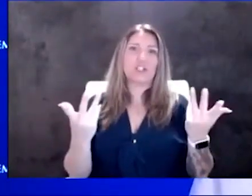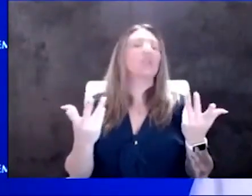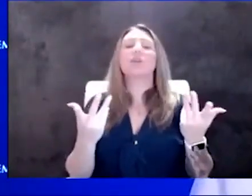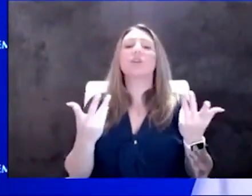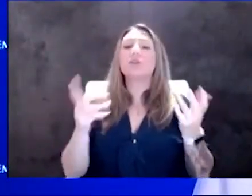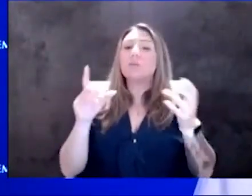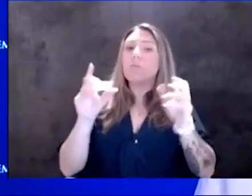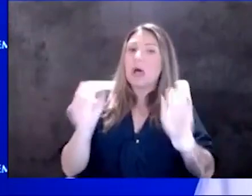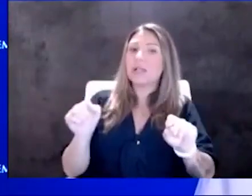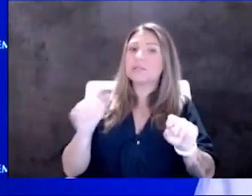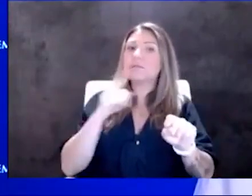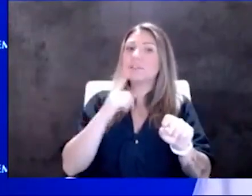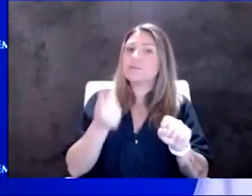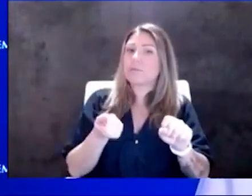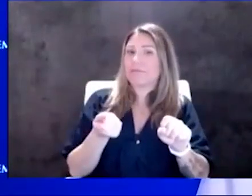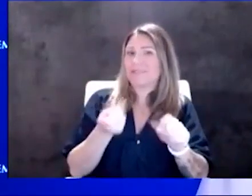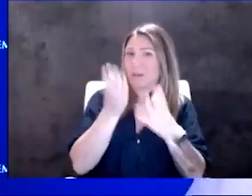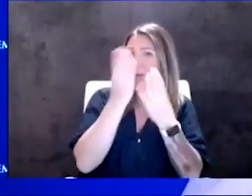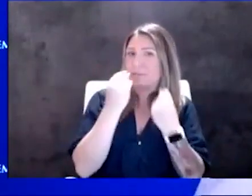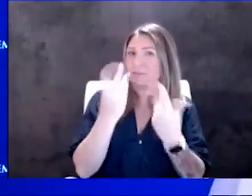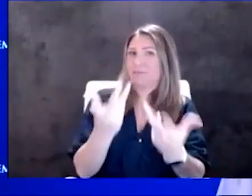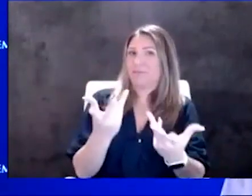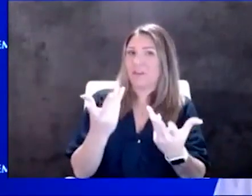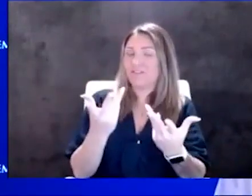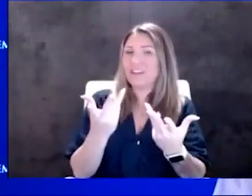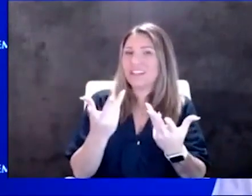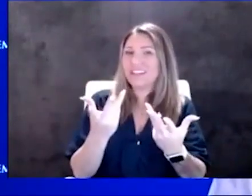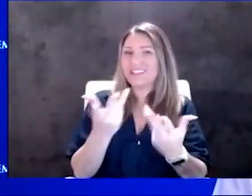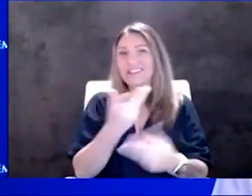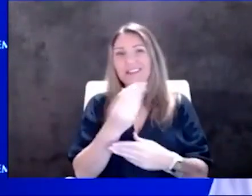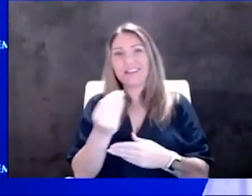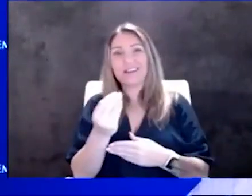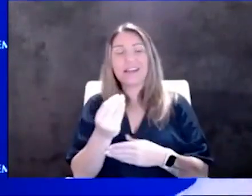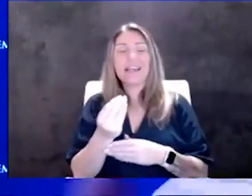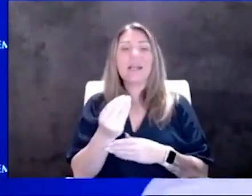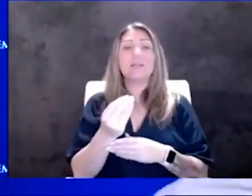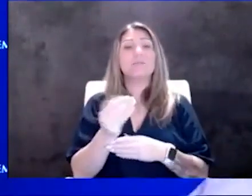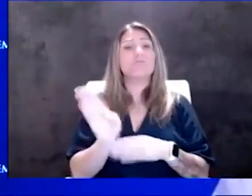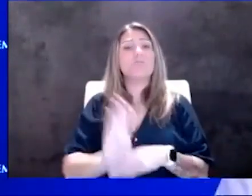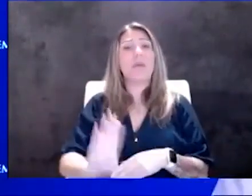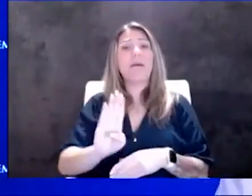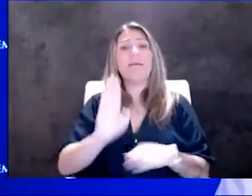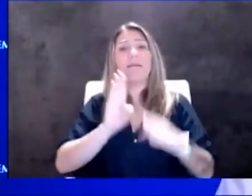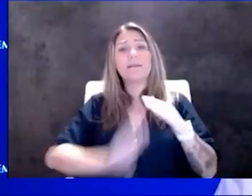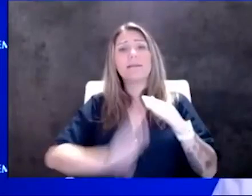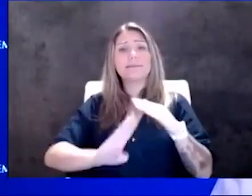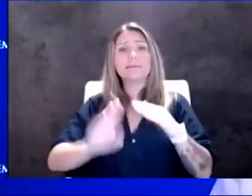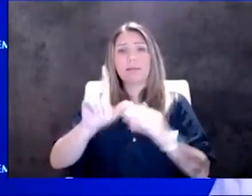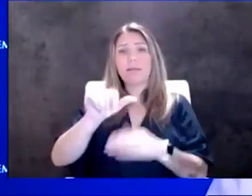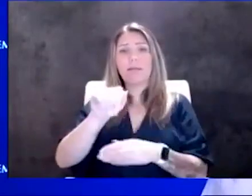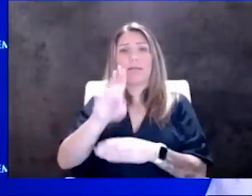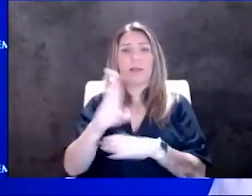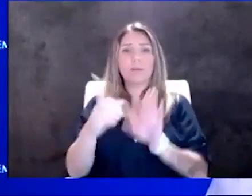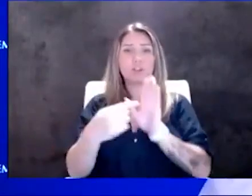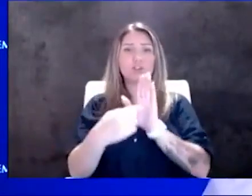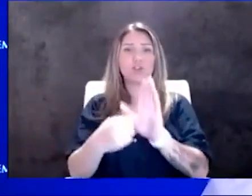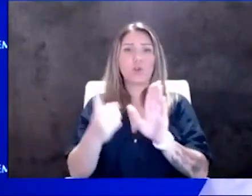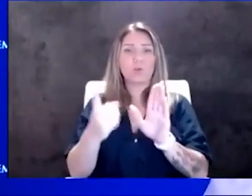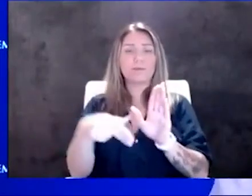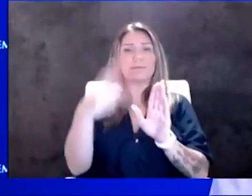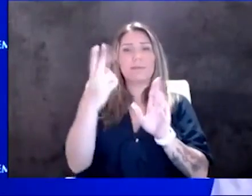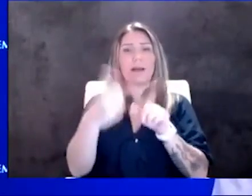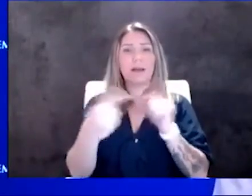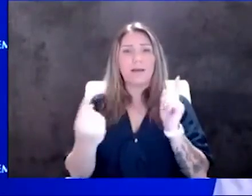little amount of data about this, and there is the basic lab research, just as you said, that show those higher antibody levels. There's also early